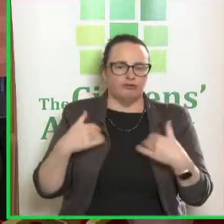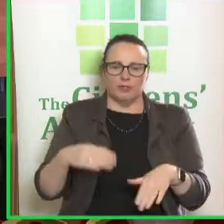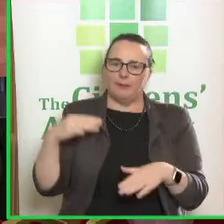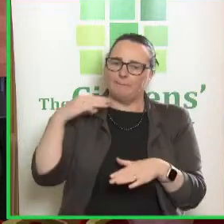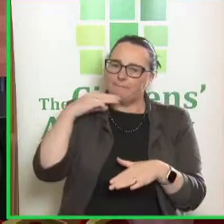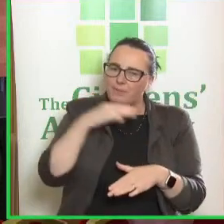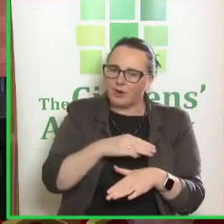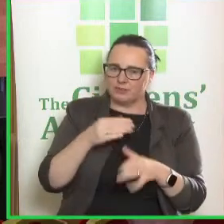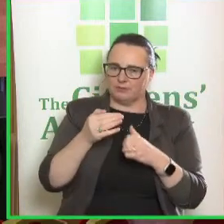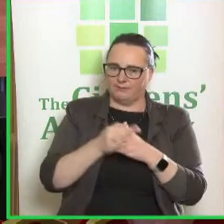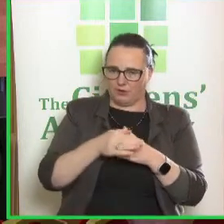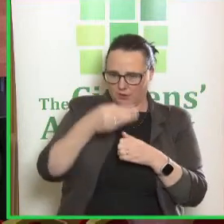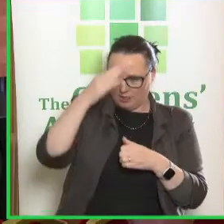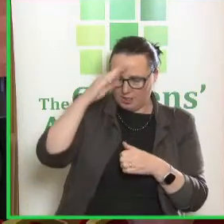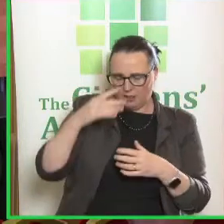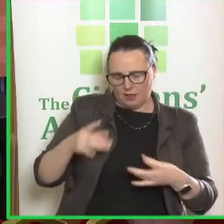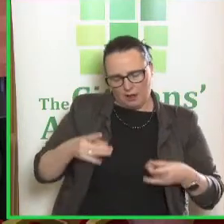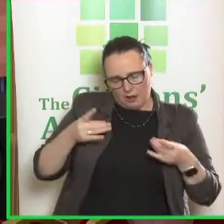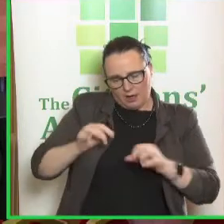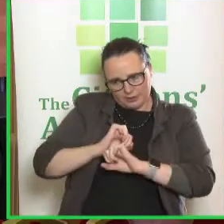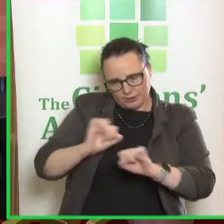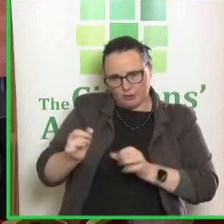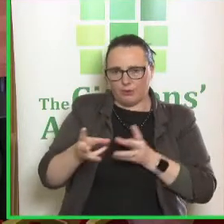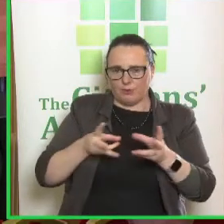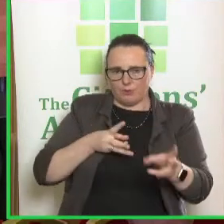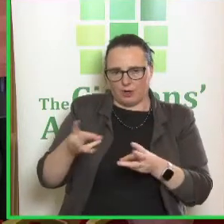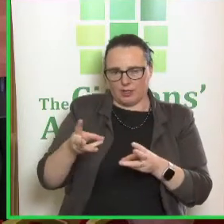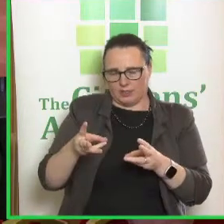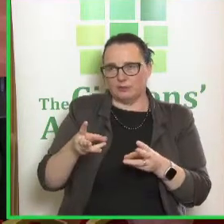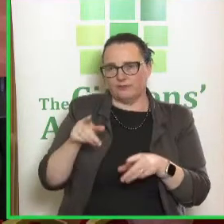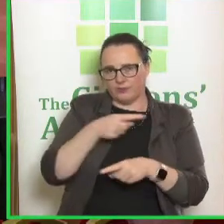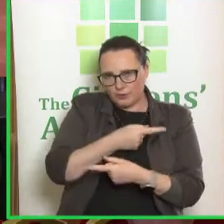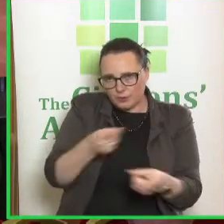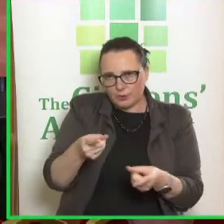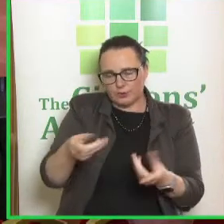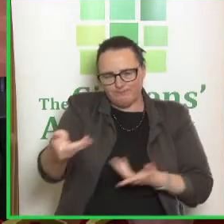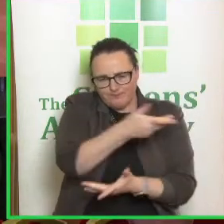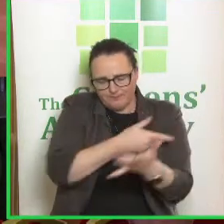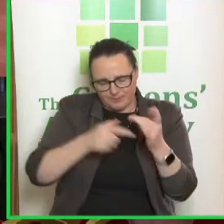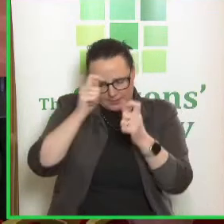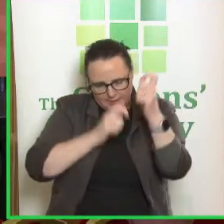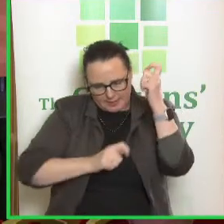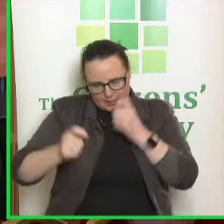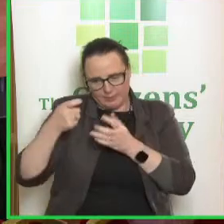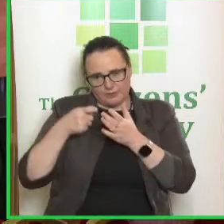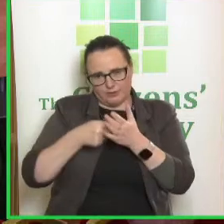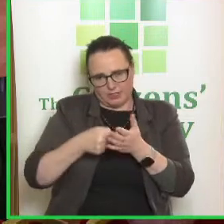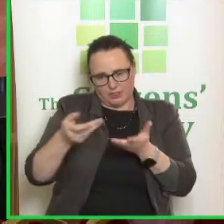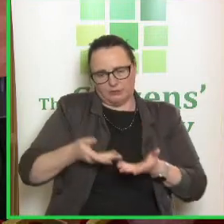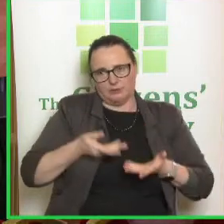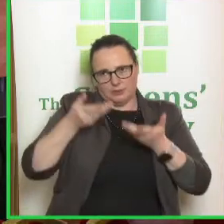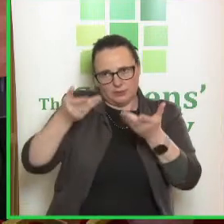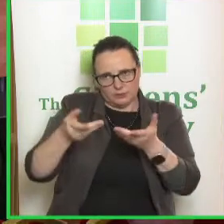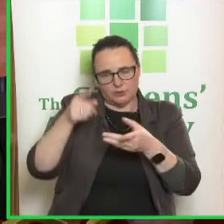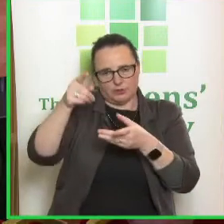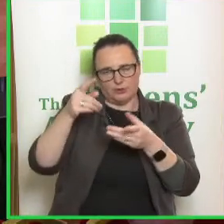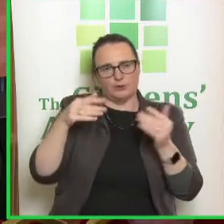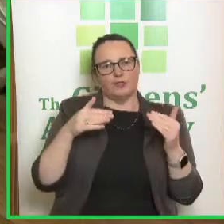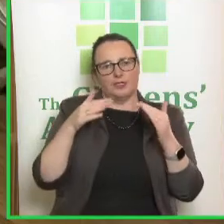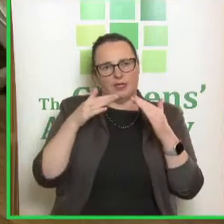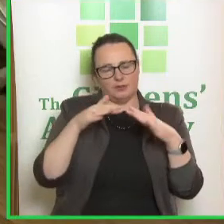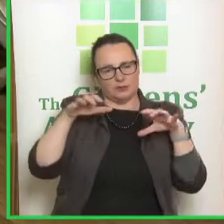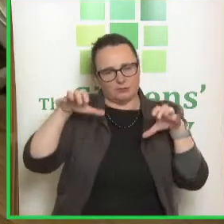the country, and I want to honour the work that you've done by reflecting on these recommendations, as will the Oireachtas. Gura míle maith. Thank